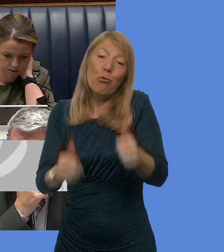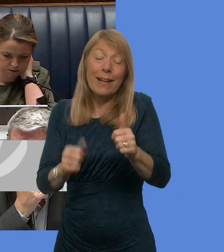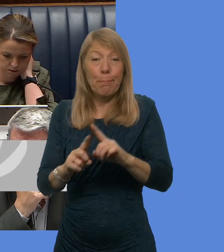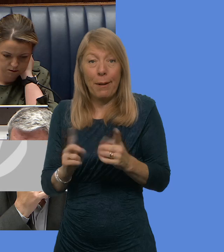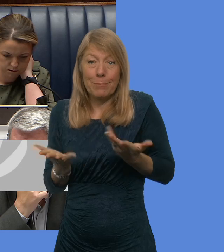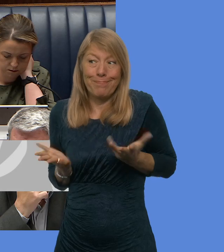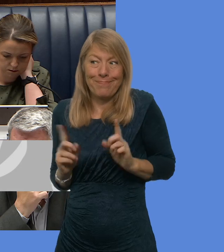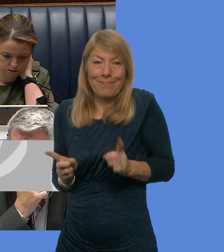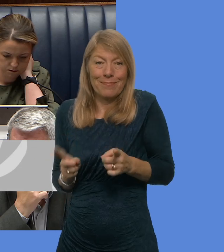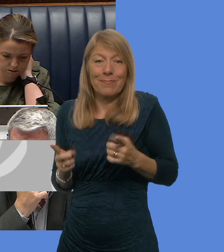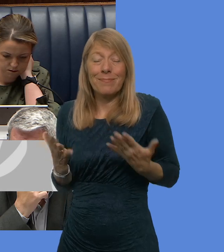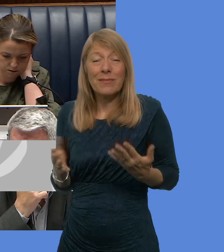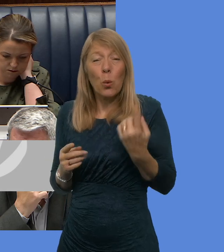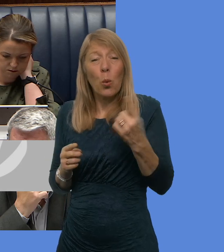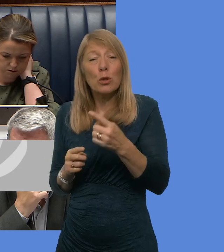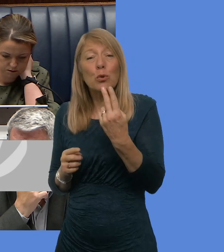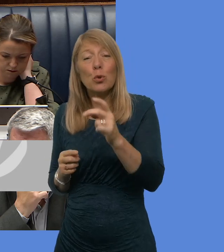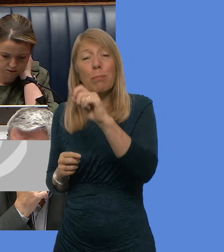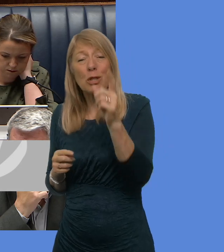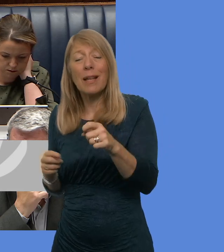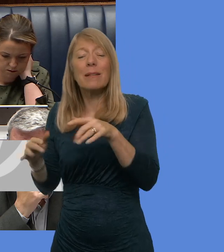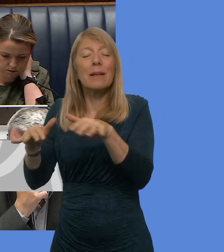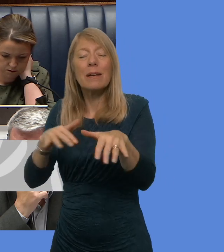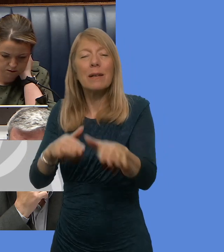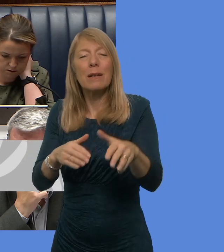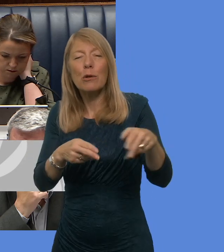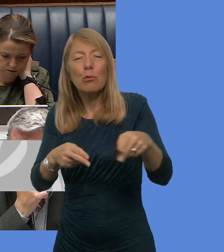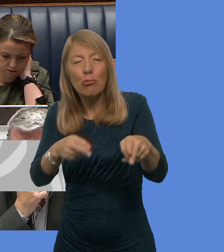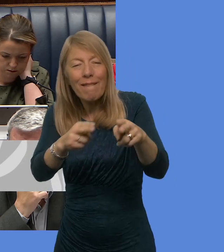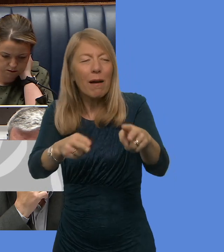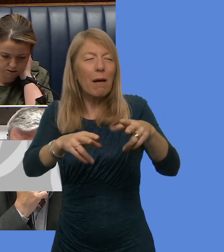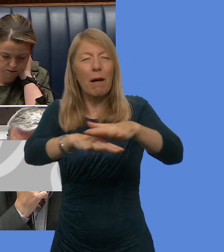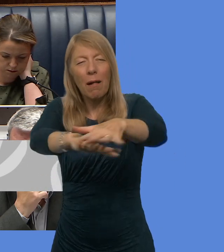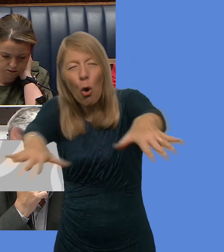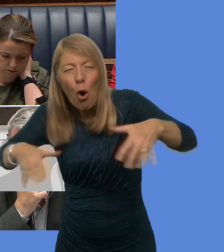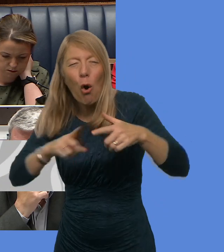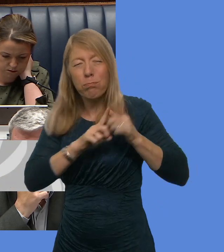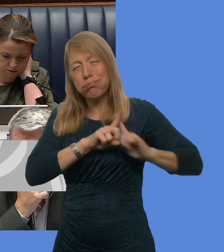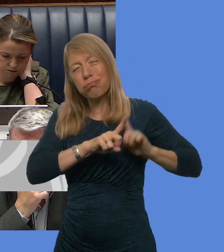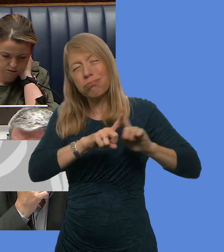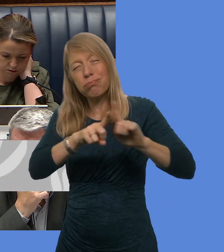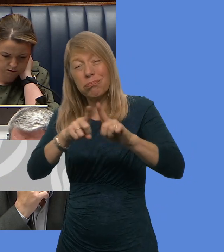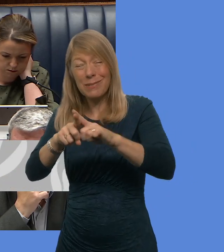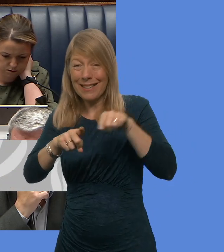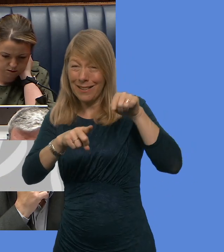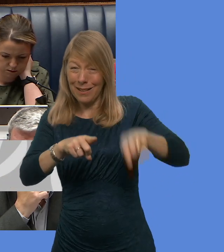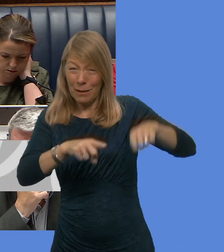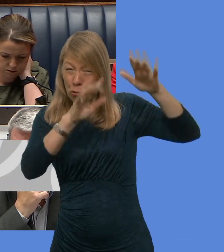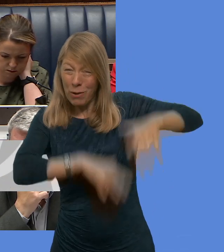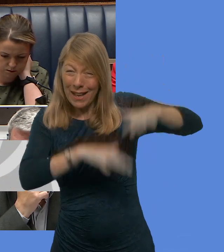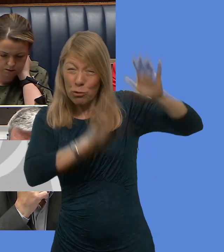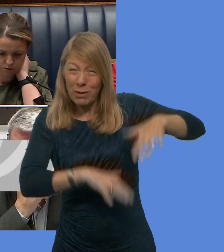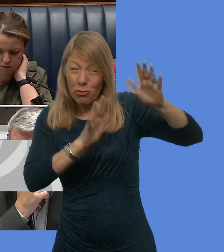water courses, which themselves are being also heavily influenced by the storm. So they're going into being